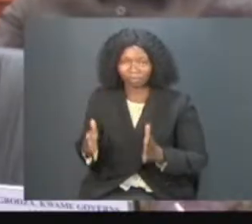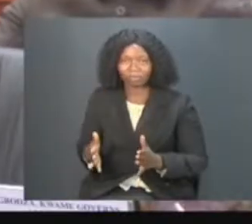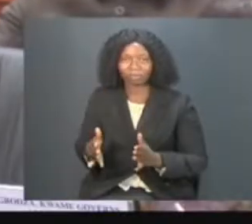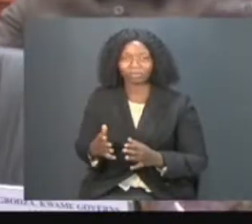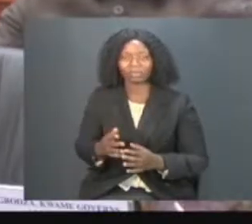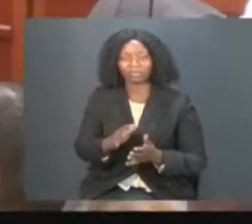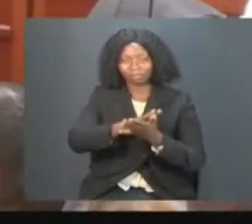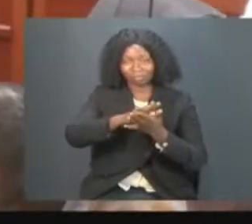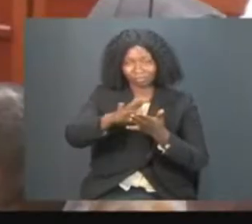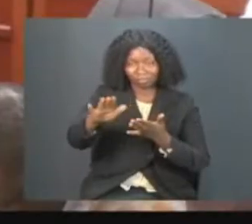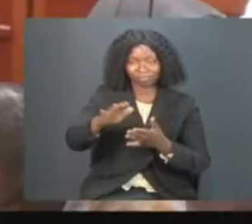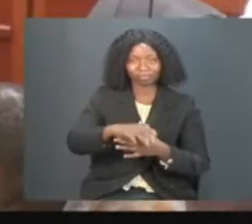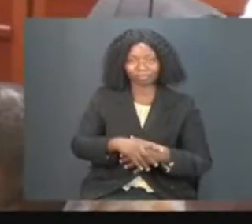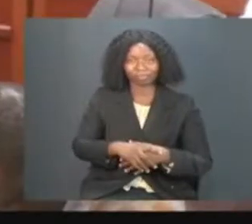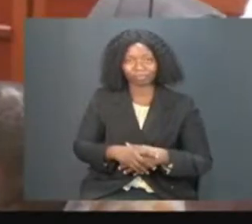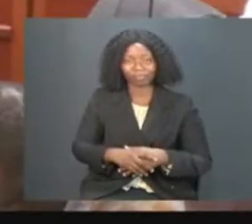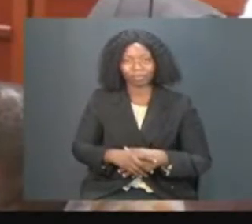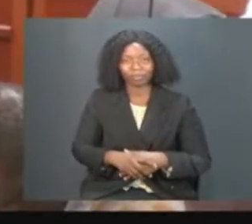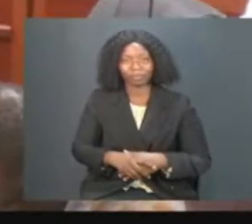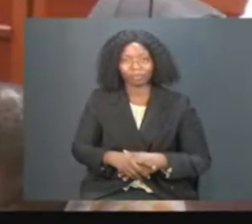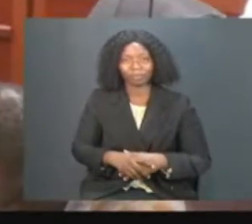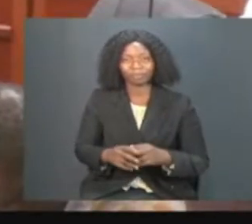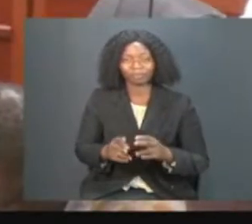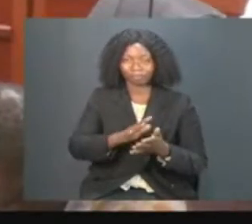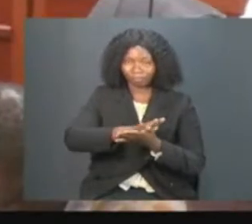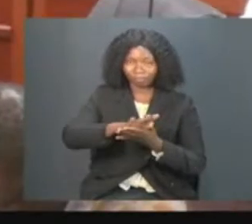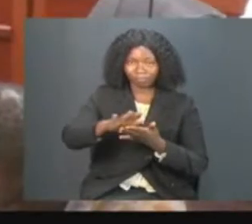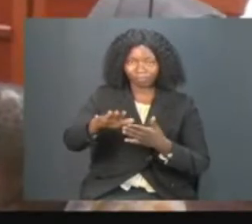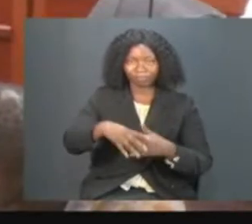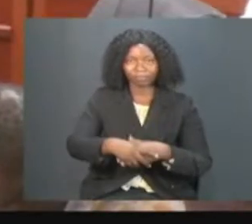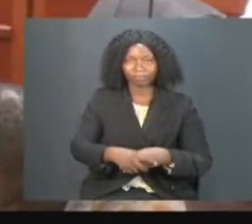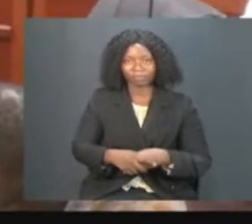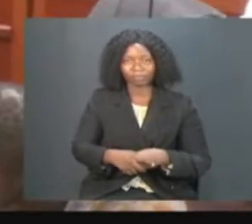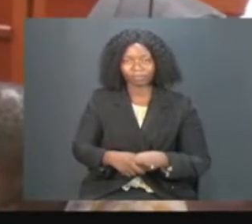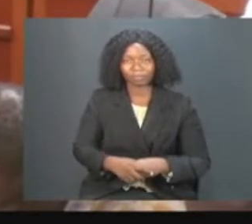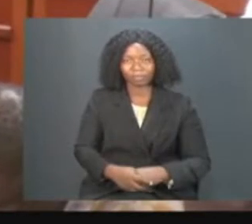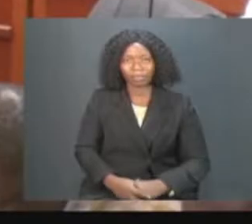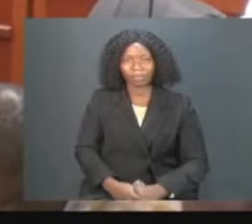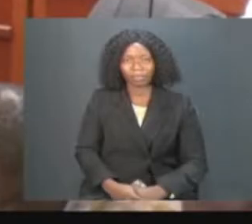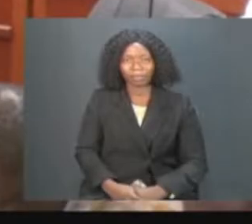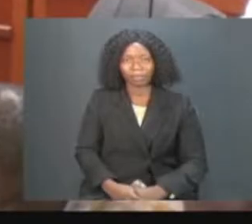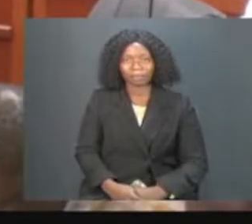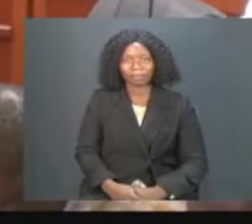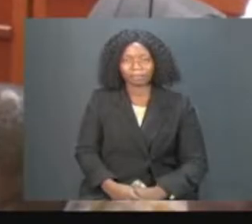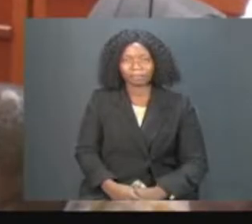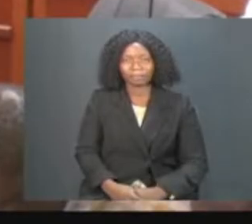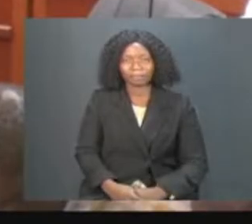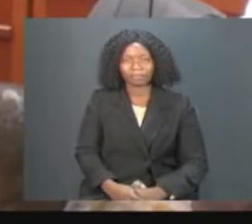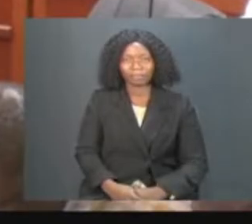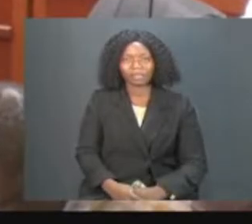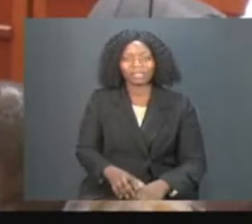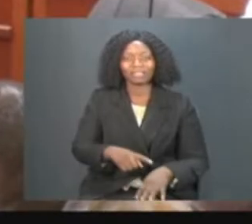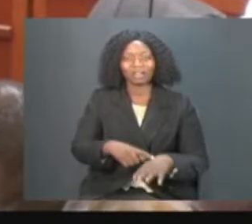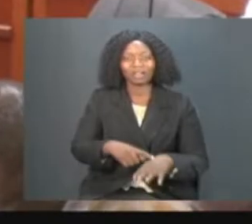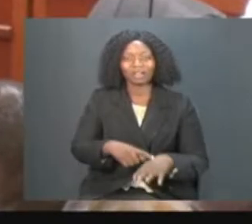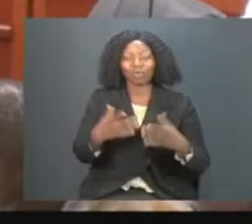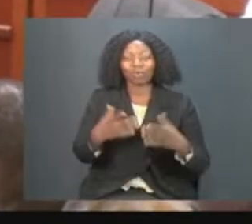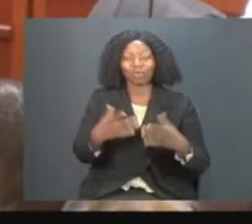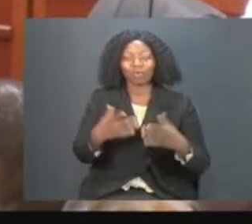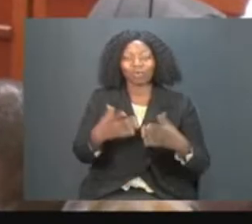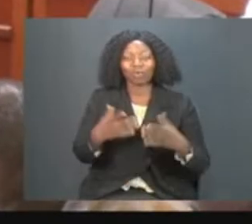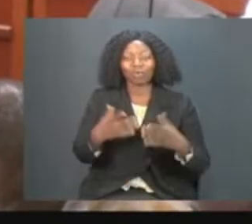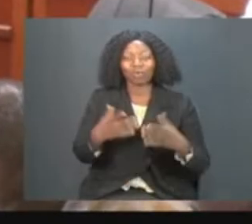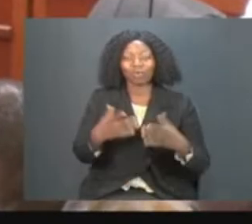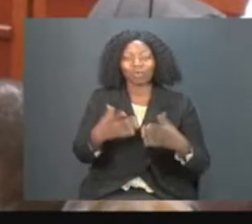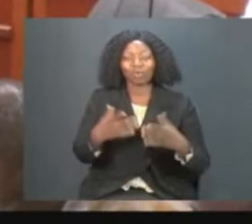very clear. It is also very clear that by the time we finish passing this